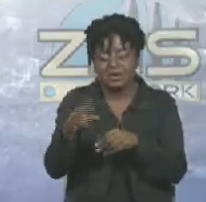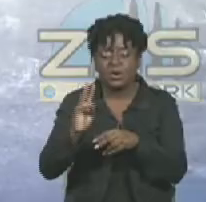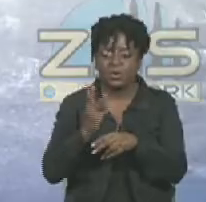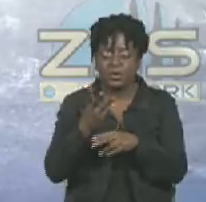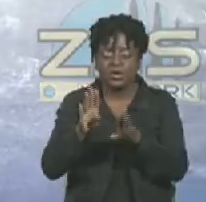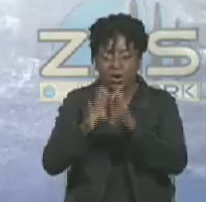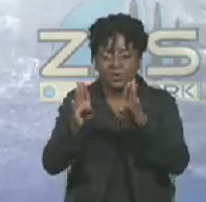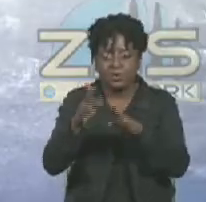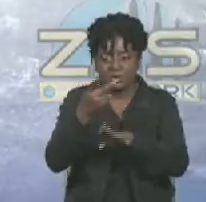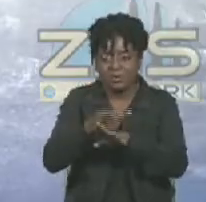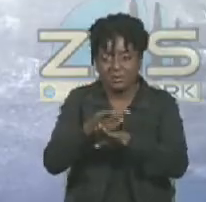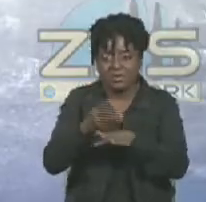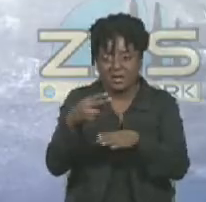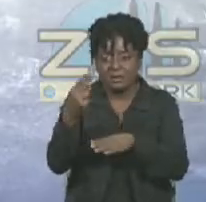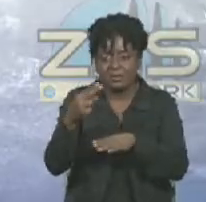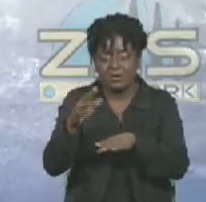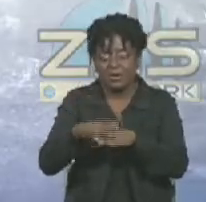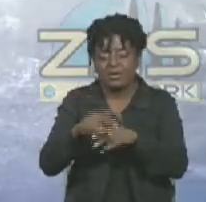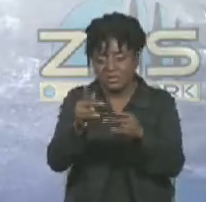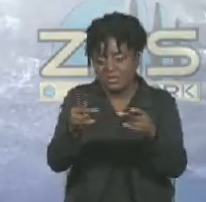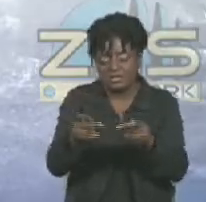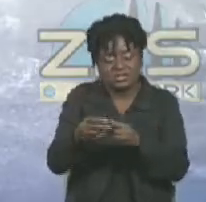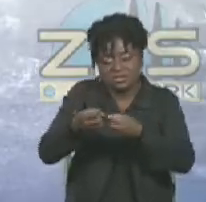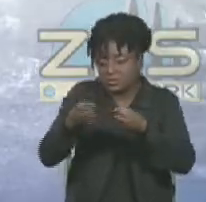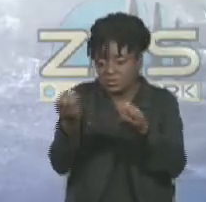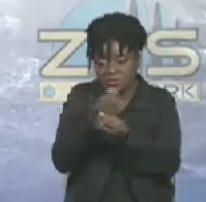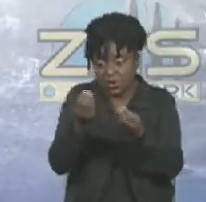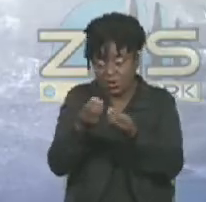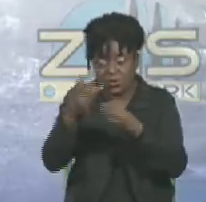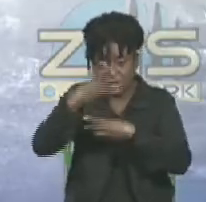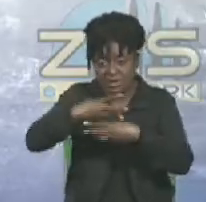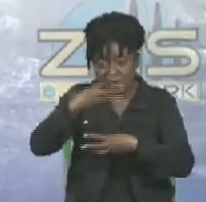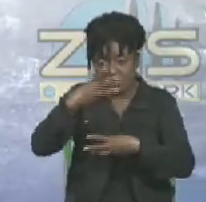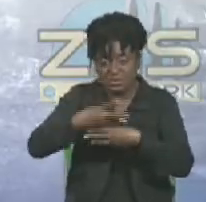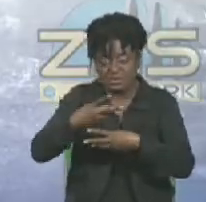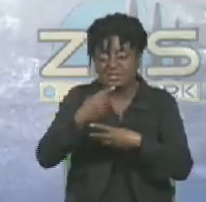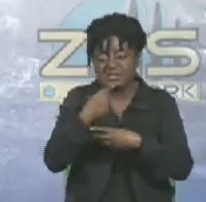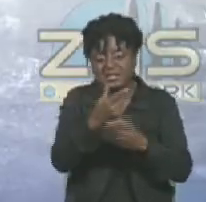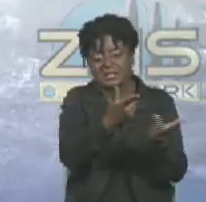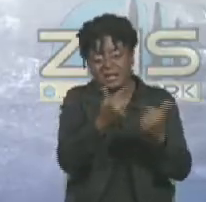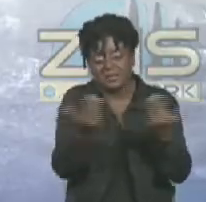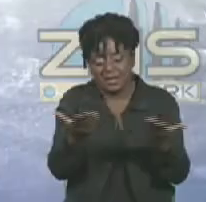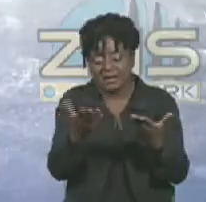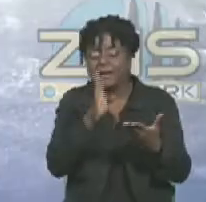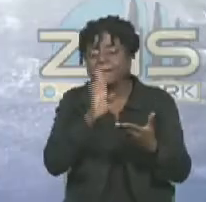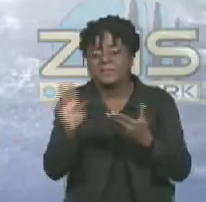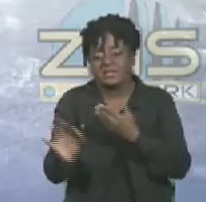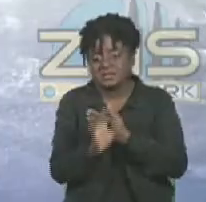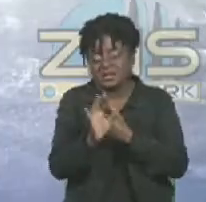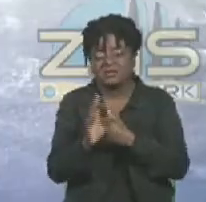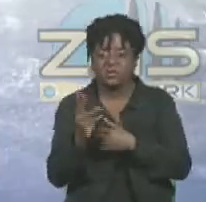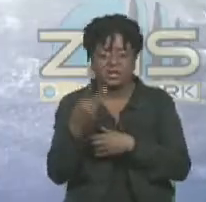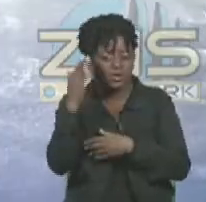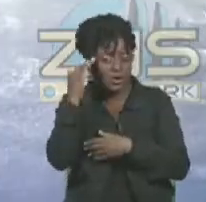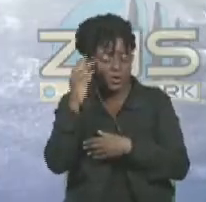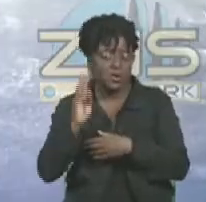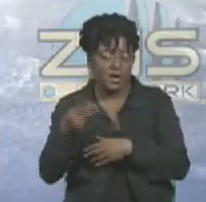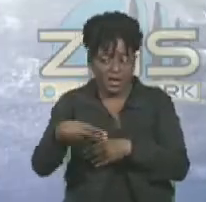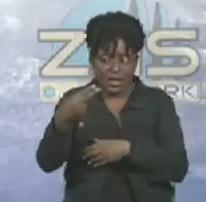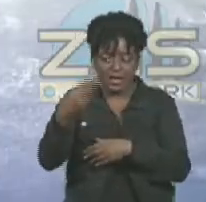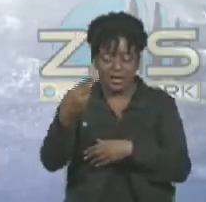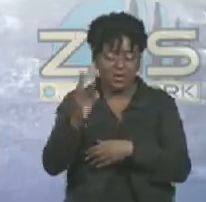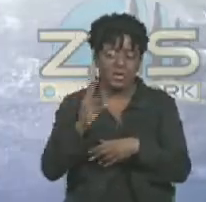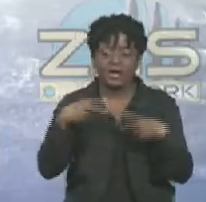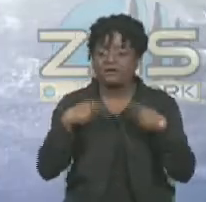up on just the places without windows, ballrooms and hallways, and said, listen, come here and be safe. We know we're higher. We know we have no